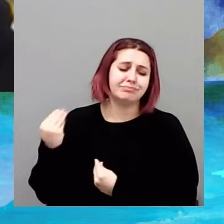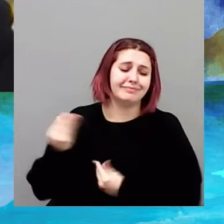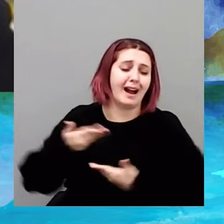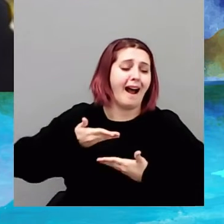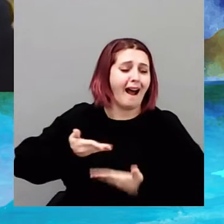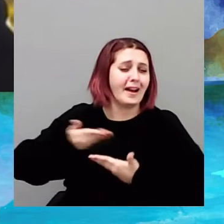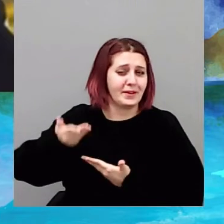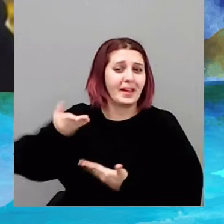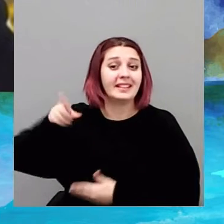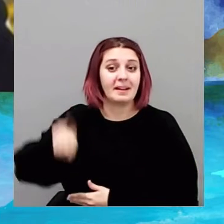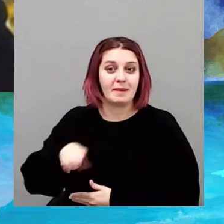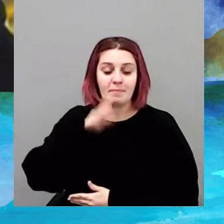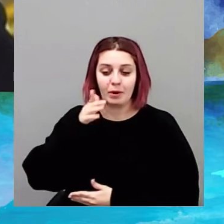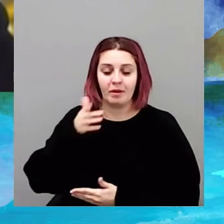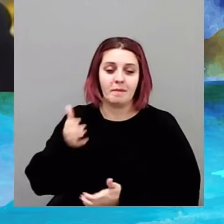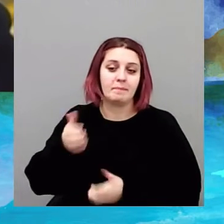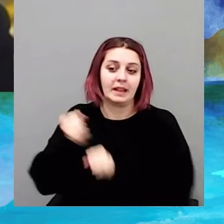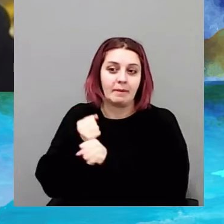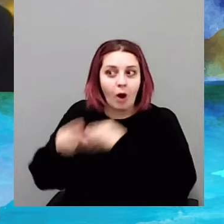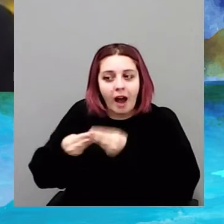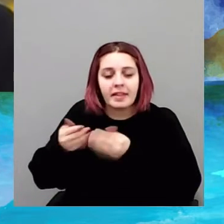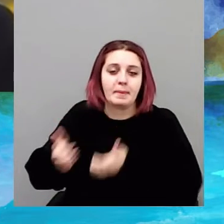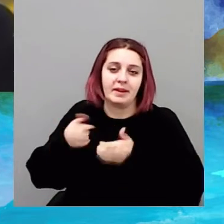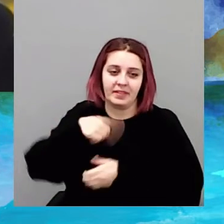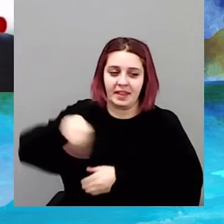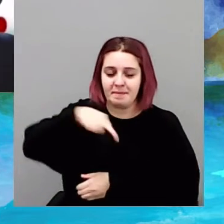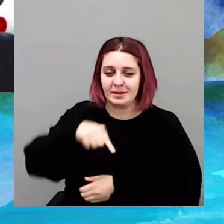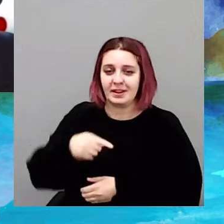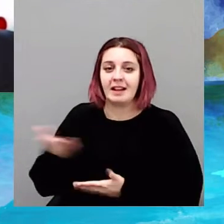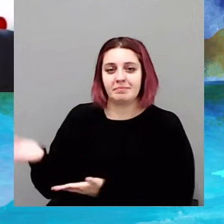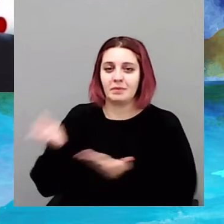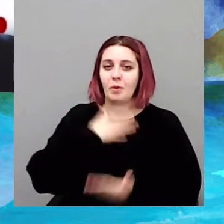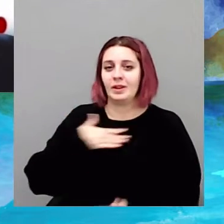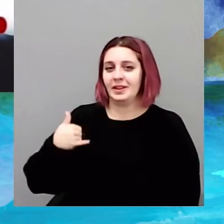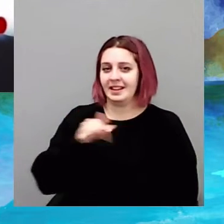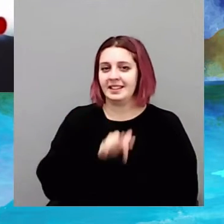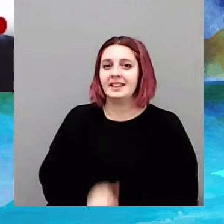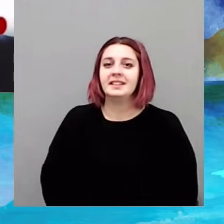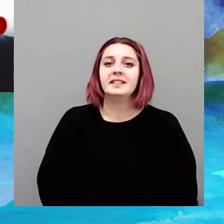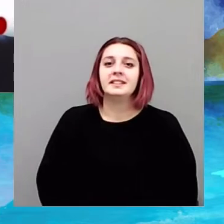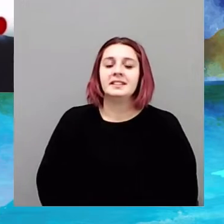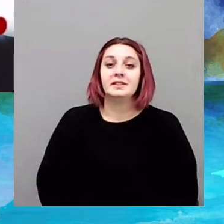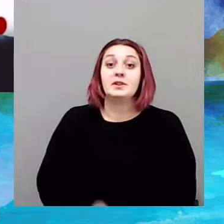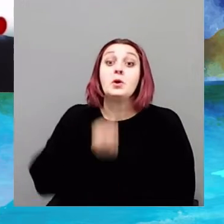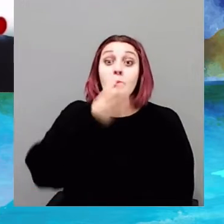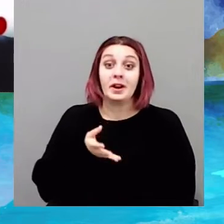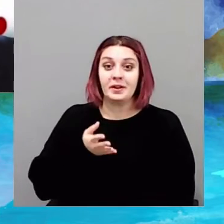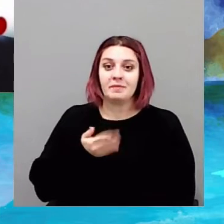are lots of people that they're helping out and who is profiting from the work that you're doing. Go ahead, Guillermo, you have the